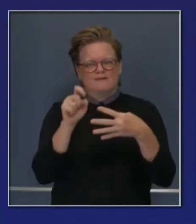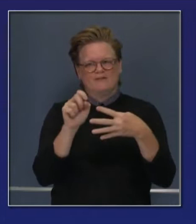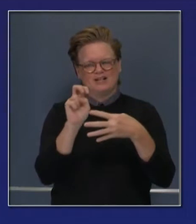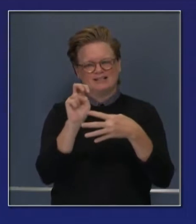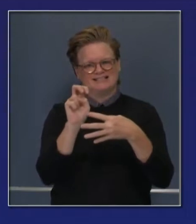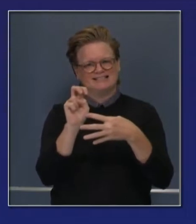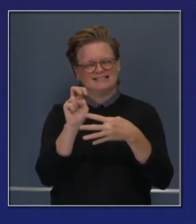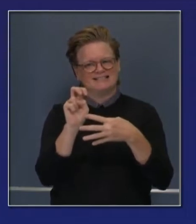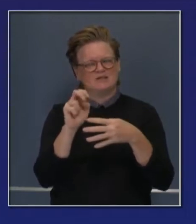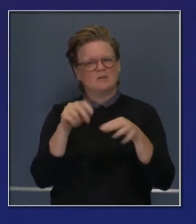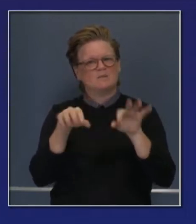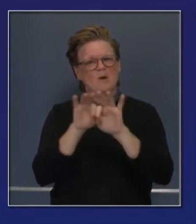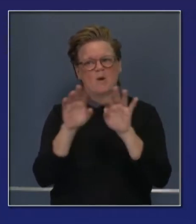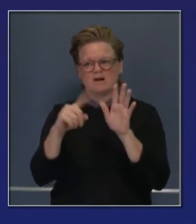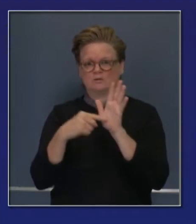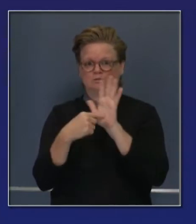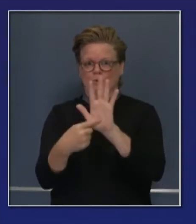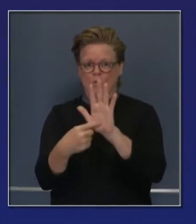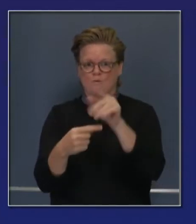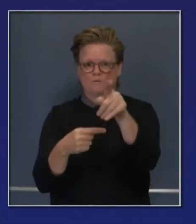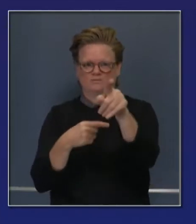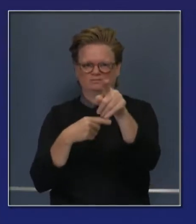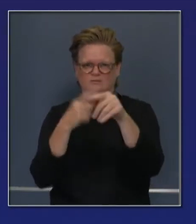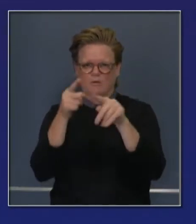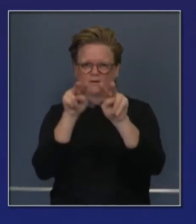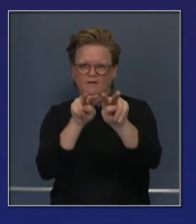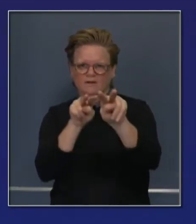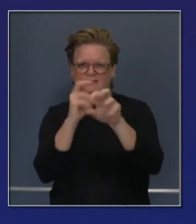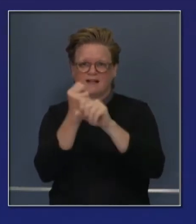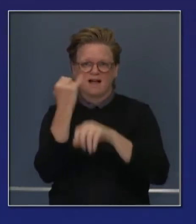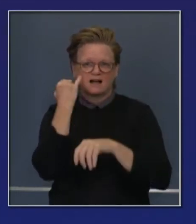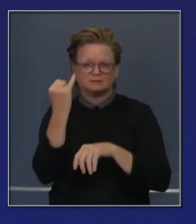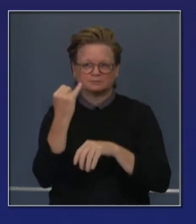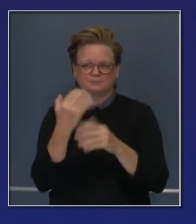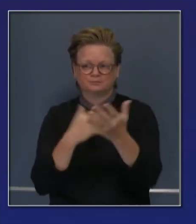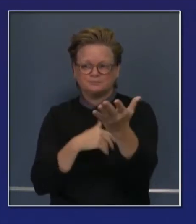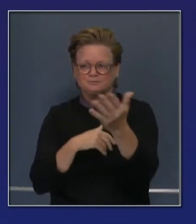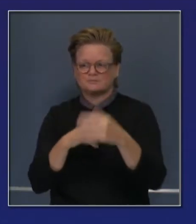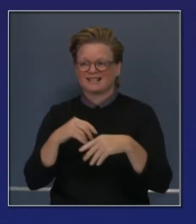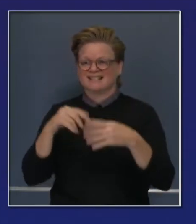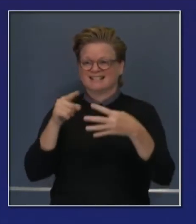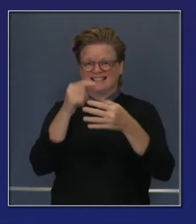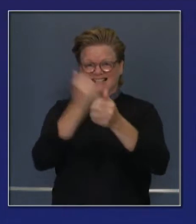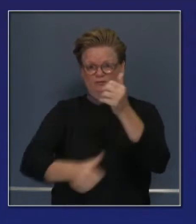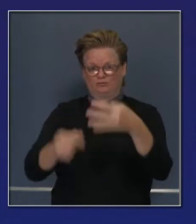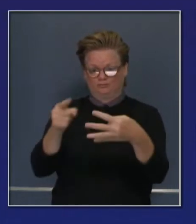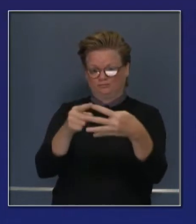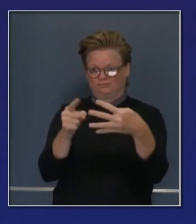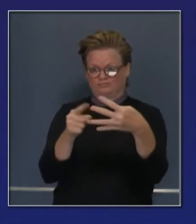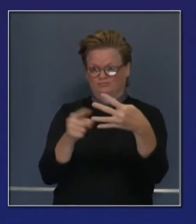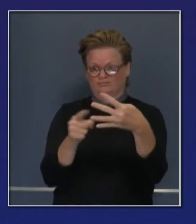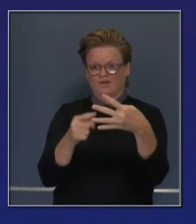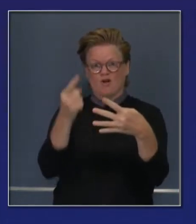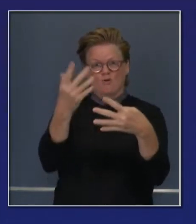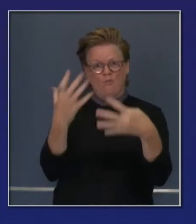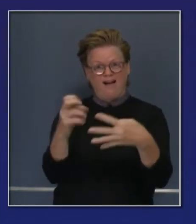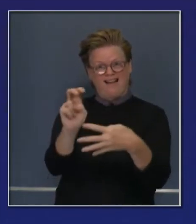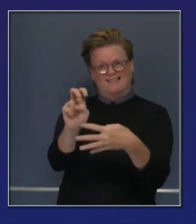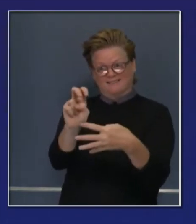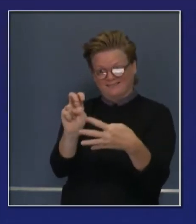the represented colors, and in each tier, in order to move out of those tiers, there's